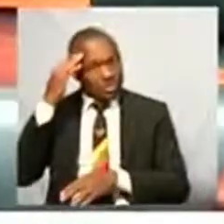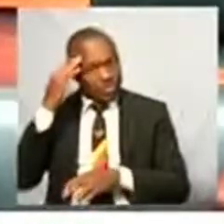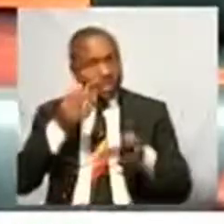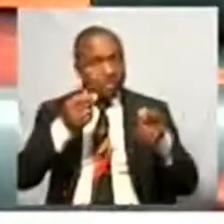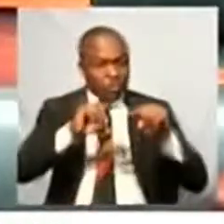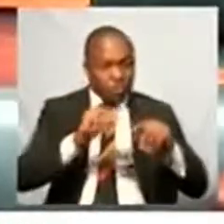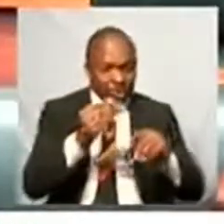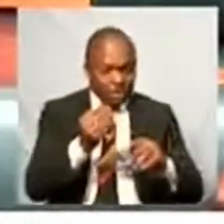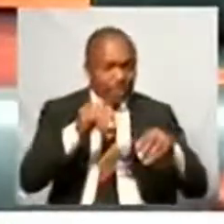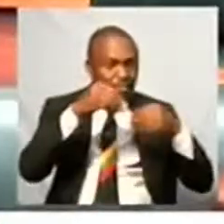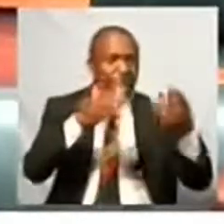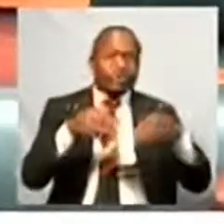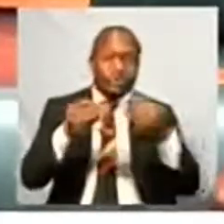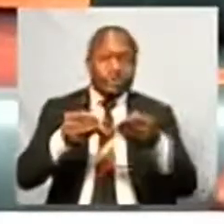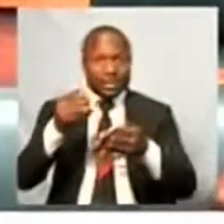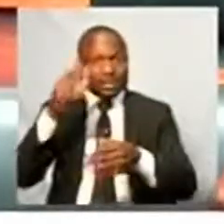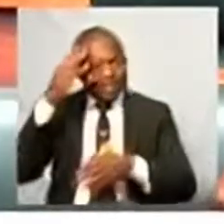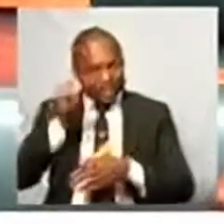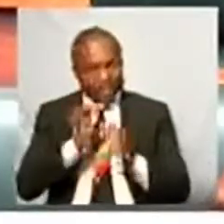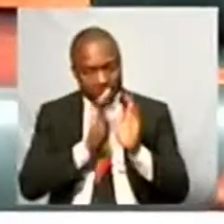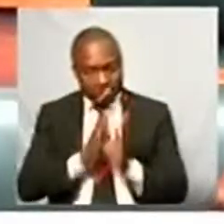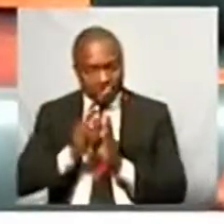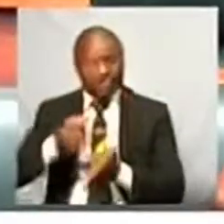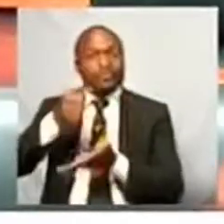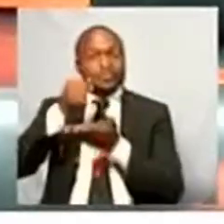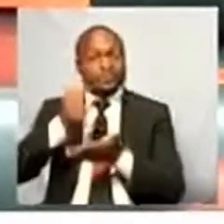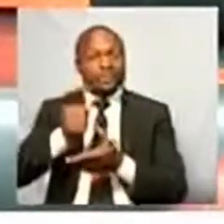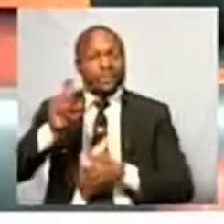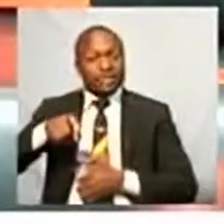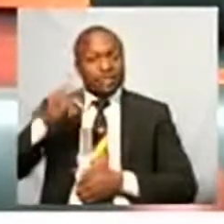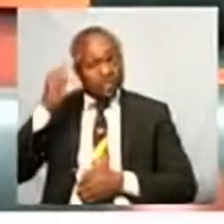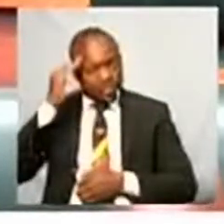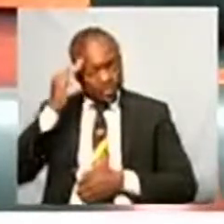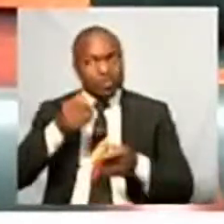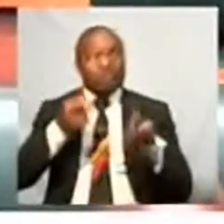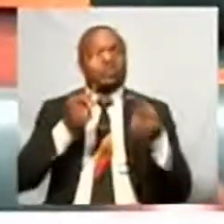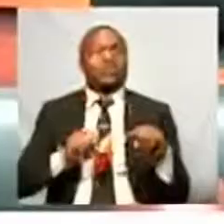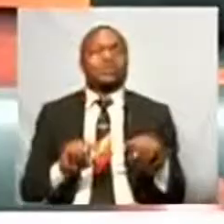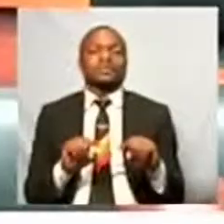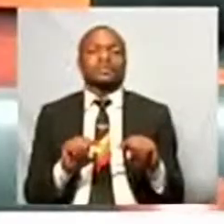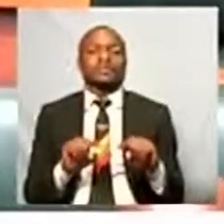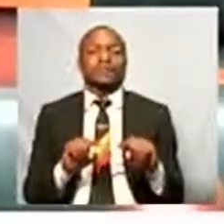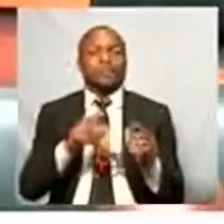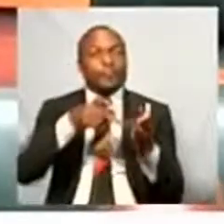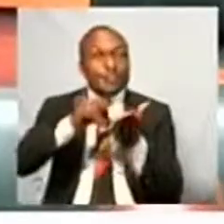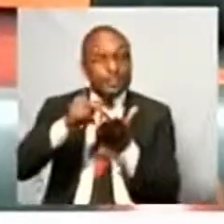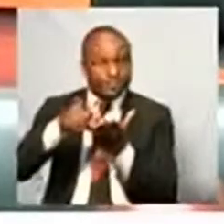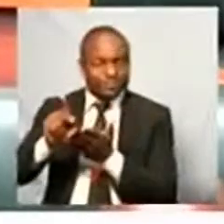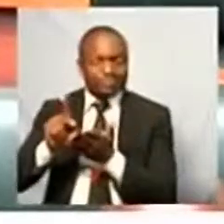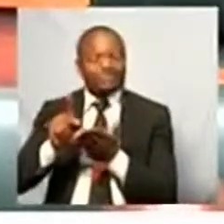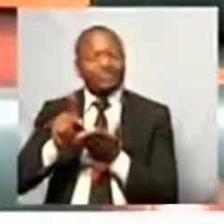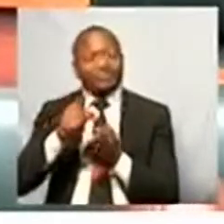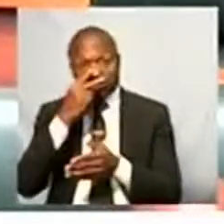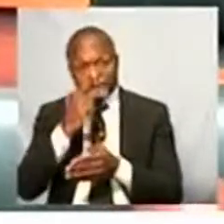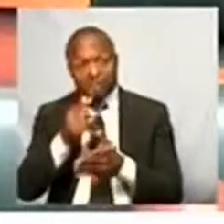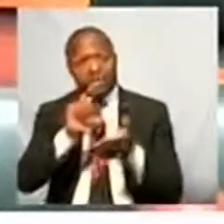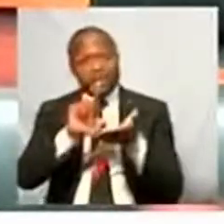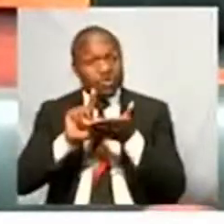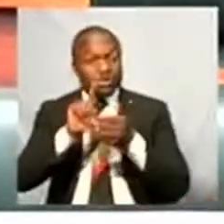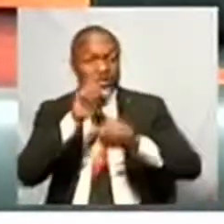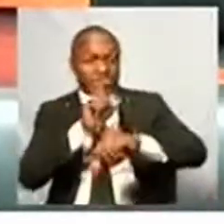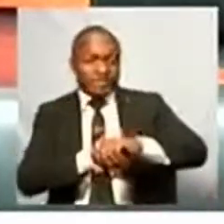when the money will be dispersed, because they're planning and budgeting, and they need to know when the pay off, or let me say the loan tenure